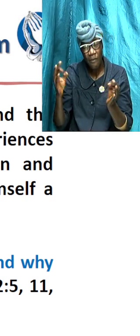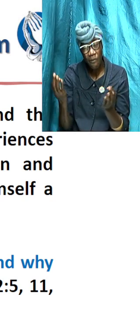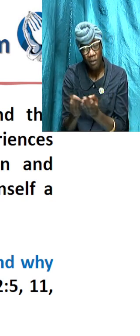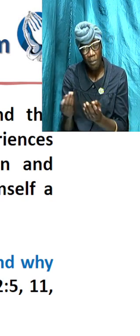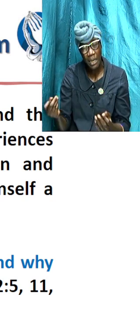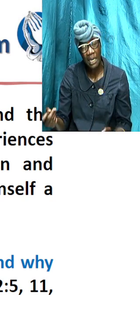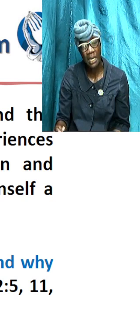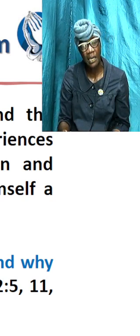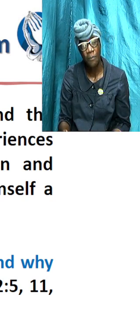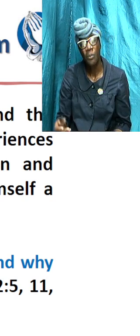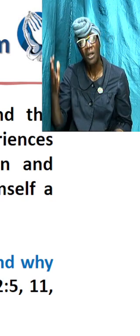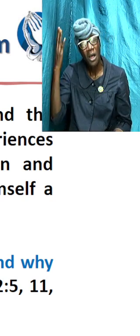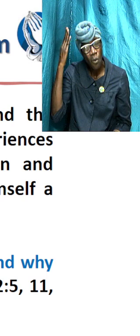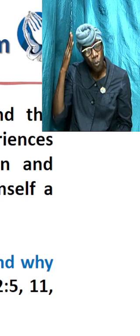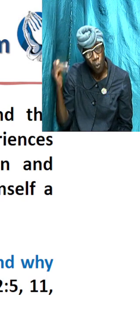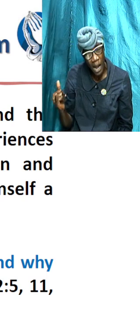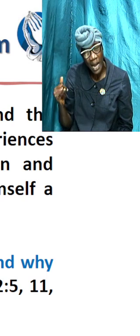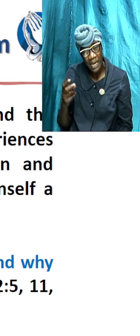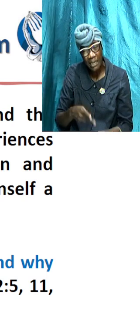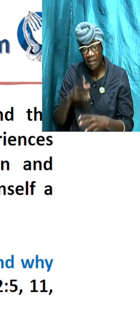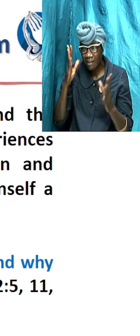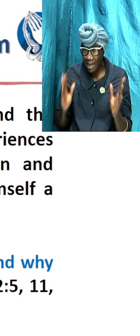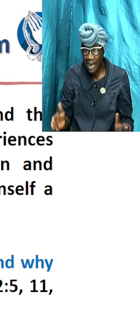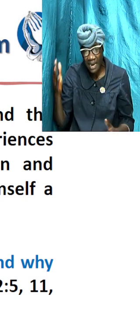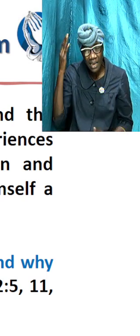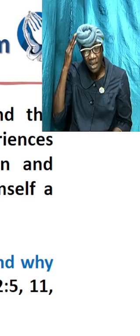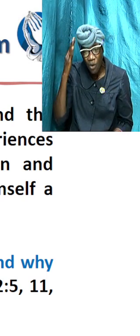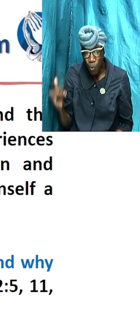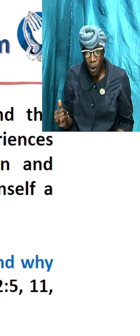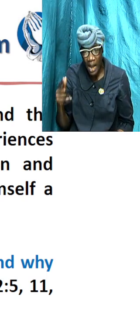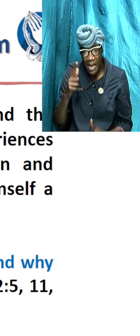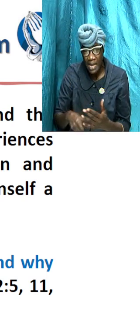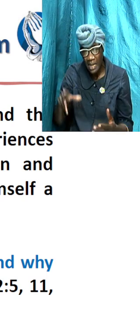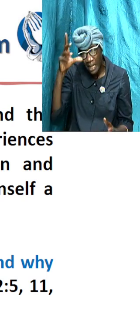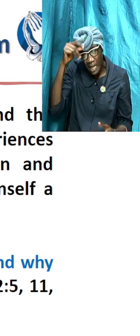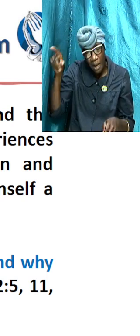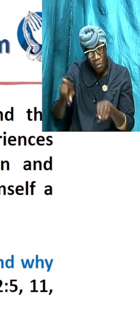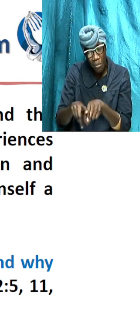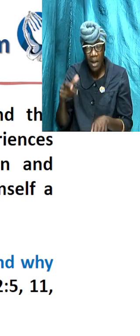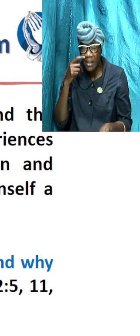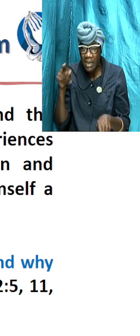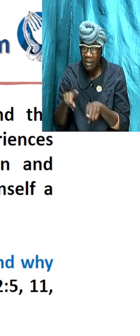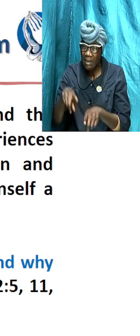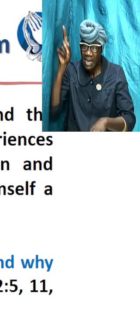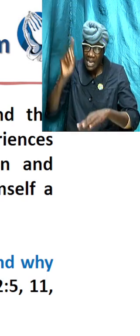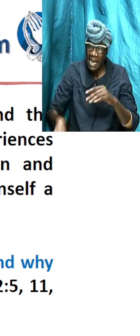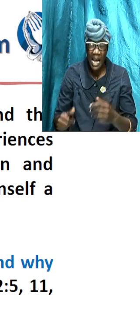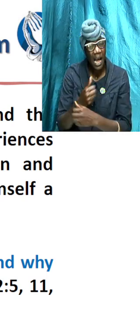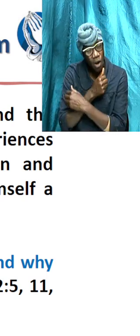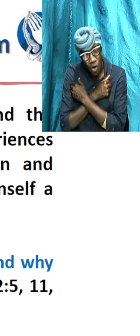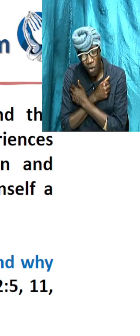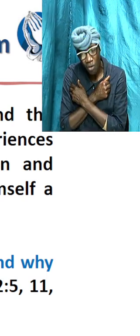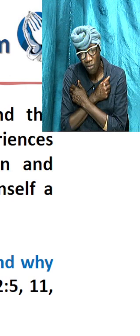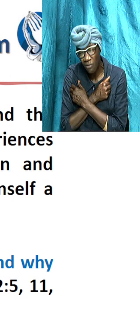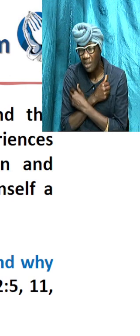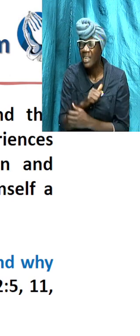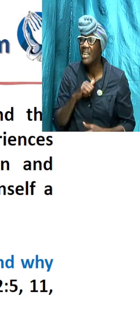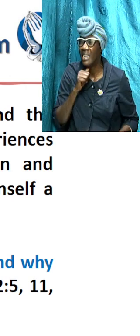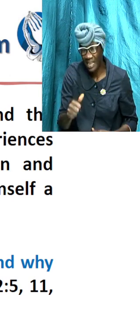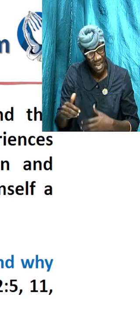so hard, Jesus, amen? Why is it that the brethren can't love like we should? God, this is discouraging.